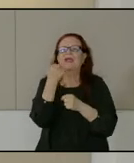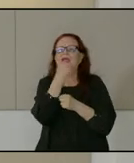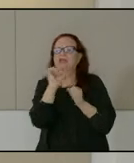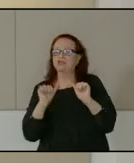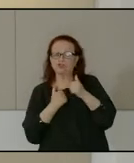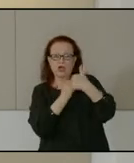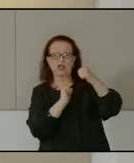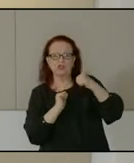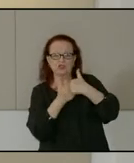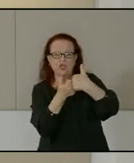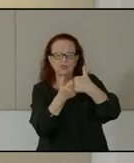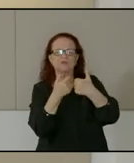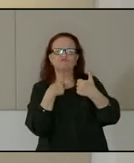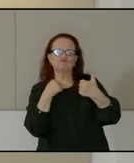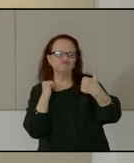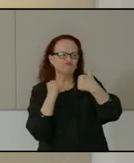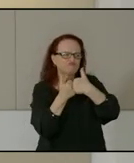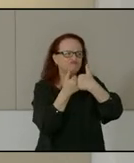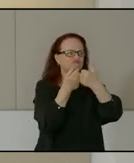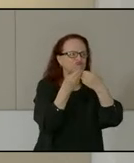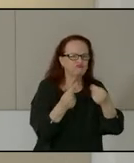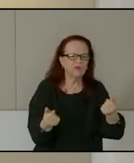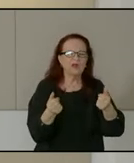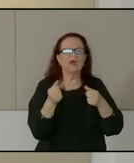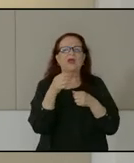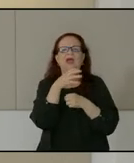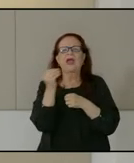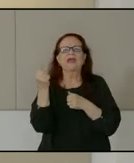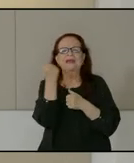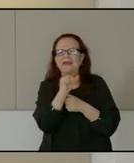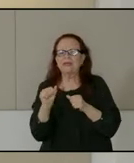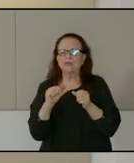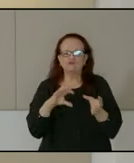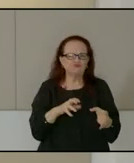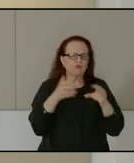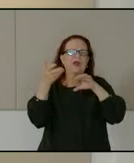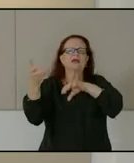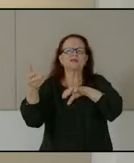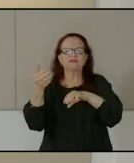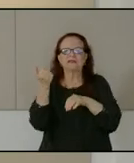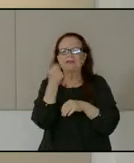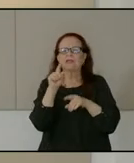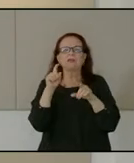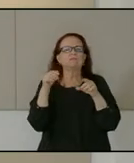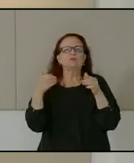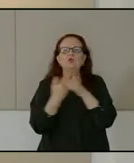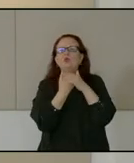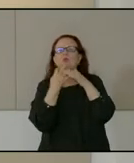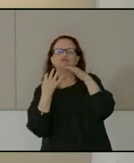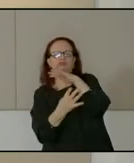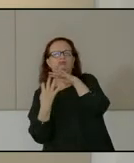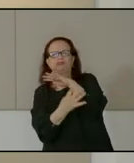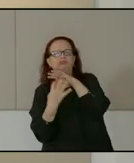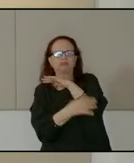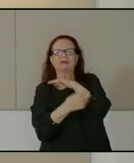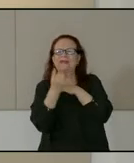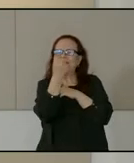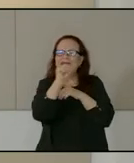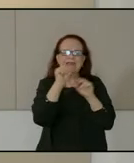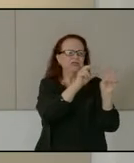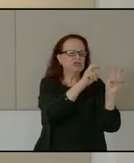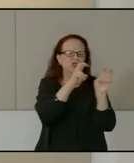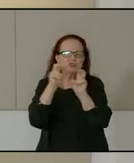may be faced or anything that comes about, a new crisis, a new migration flow, all of these issues can be addressed